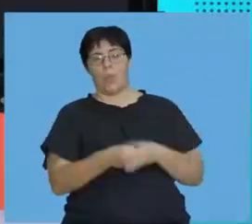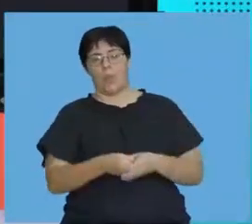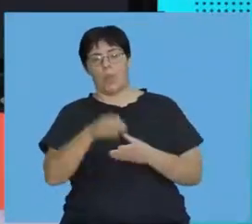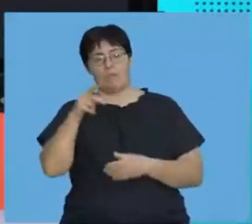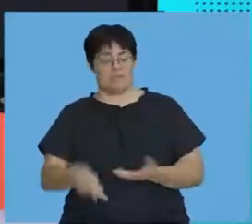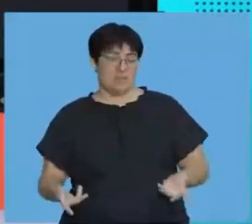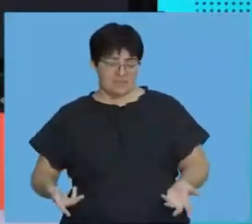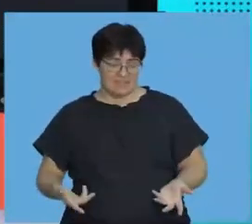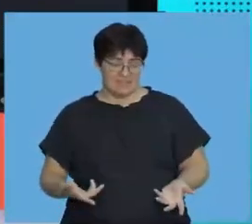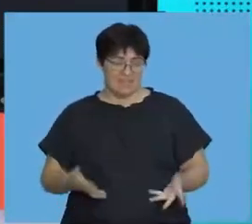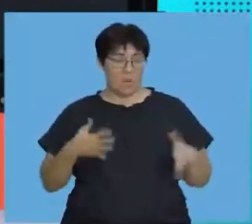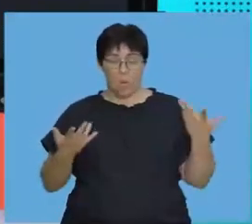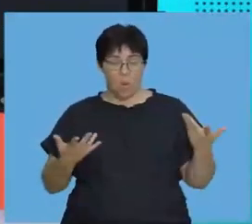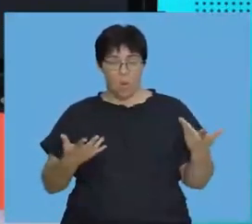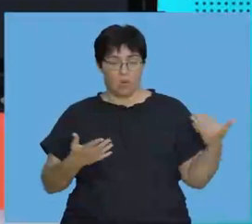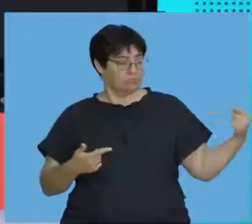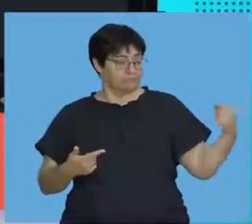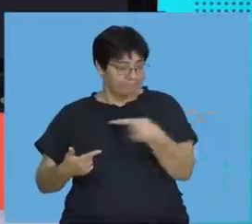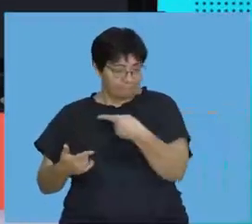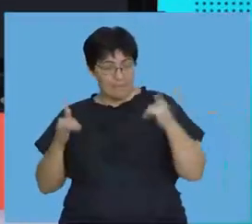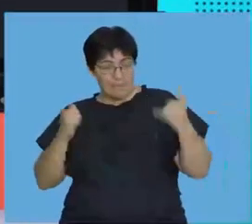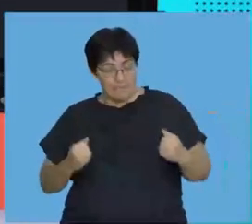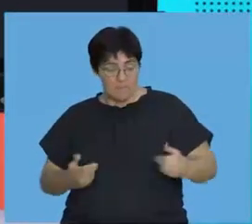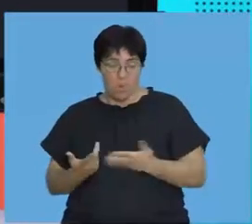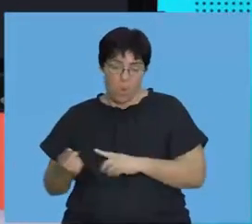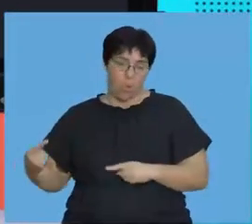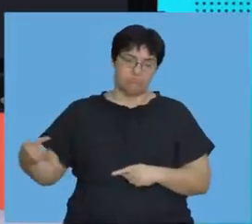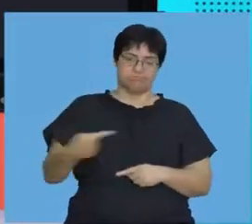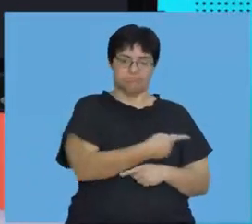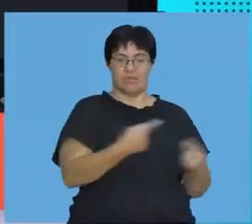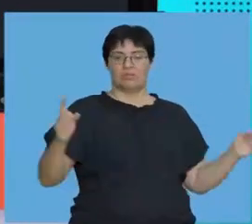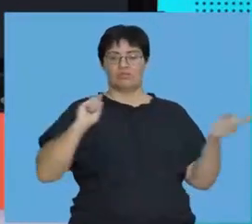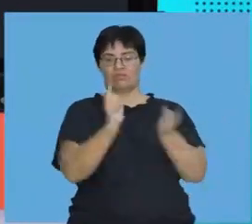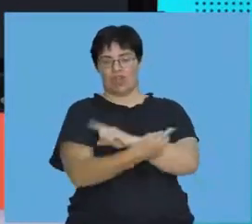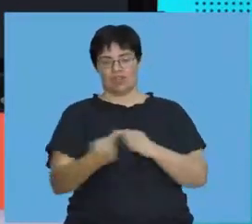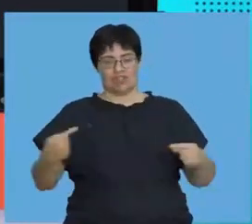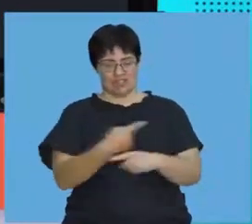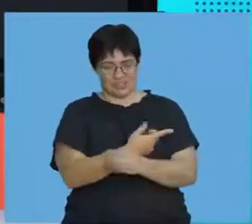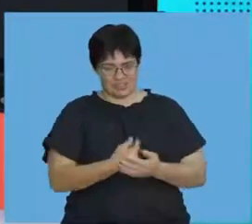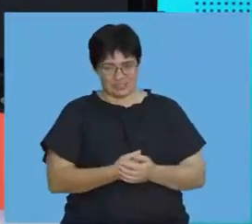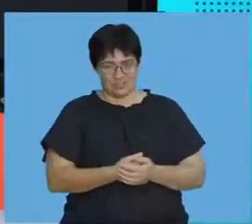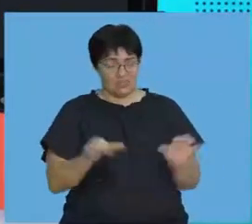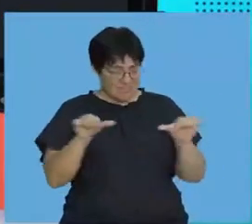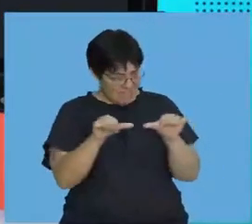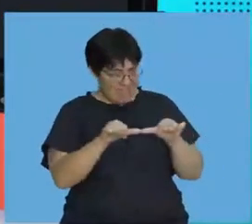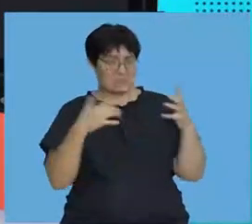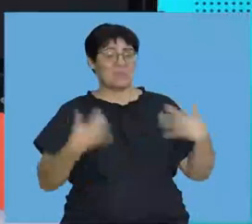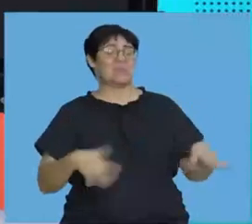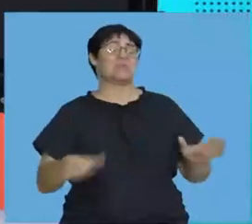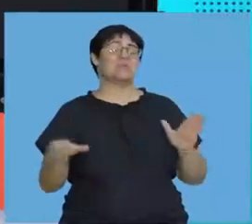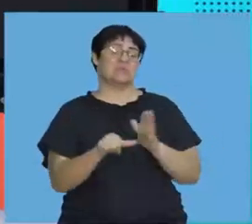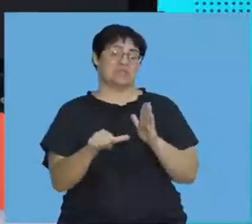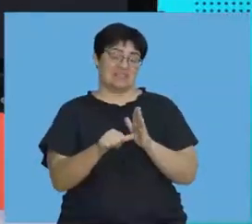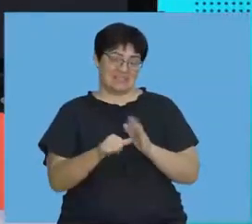change in momentum. It can also tell you whether it changed direction. Okay? So, the size does mean something for